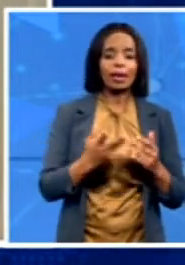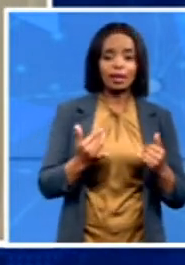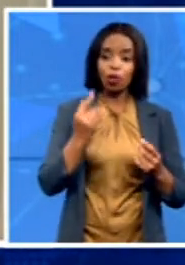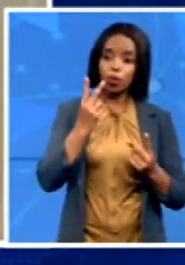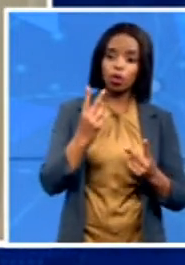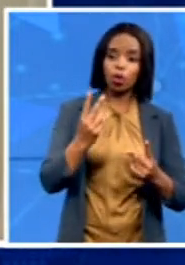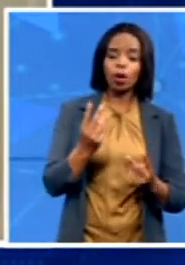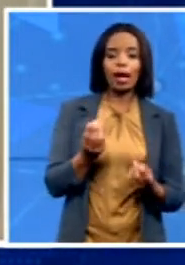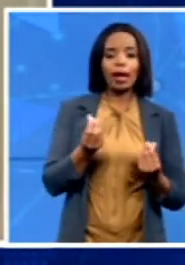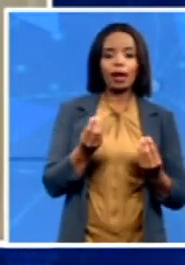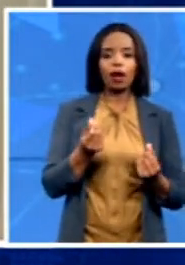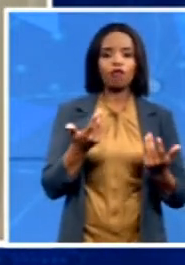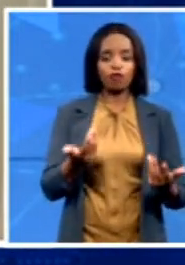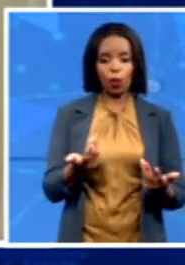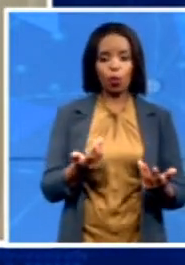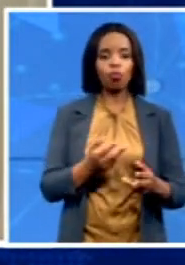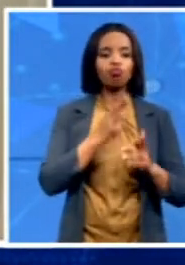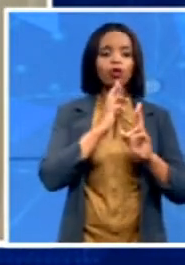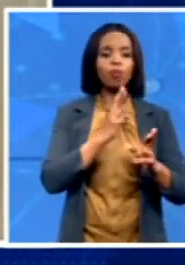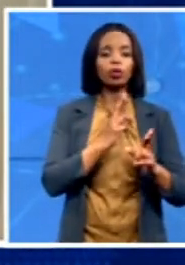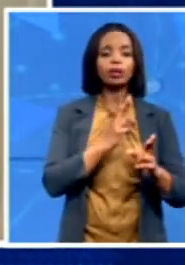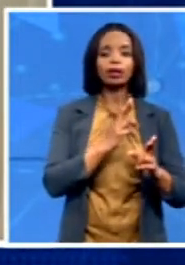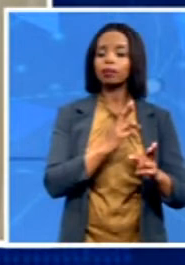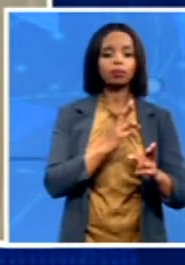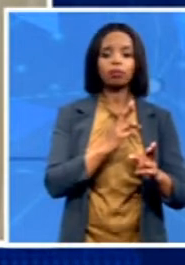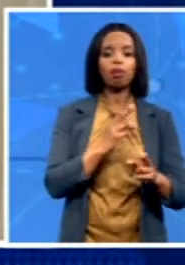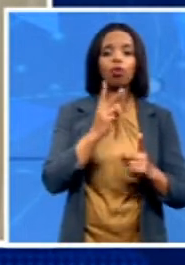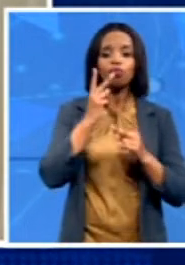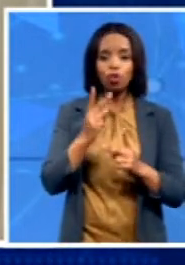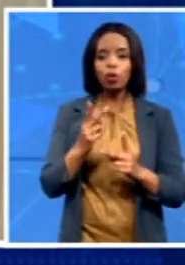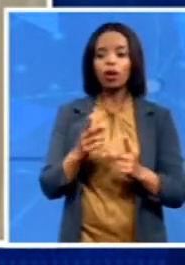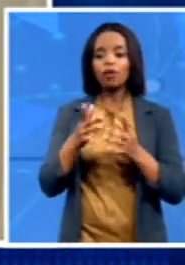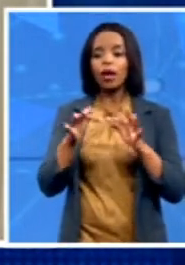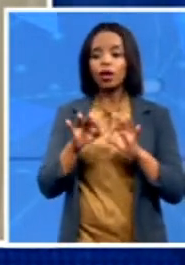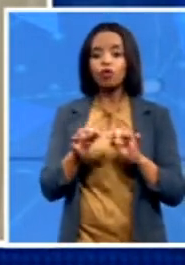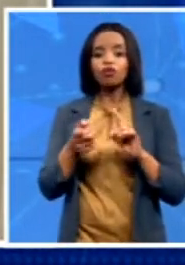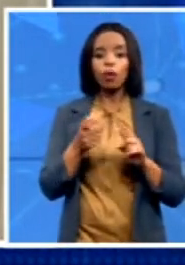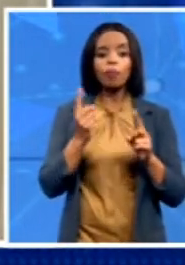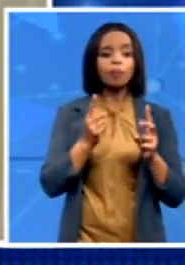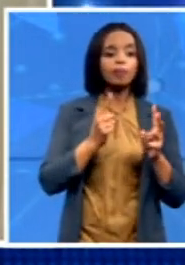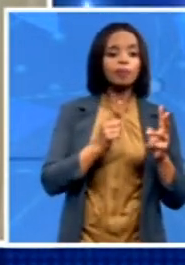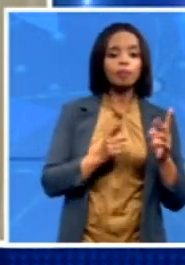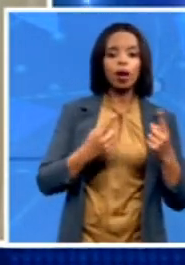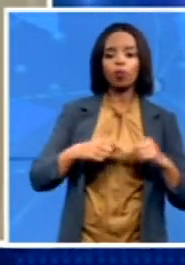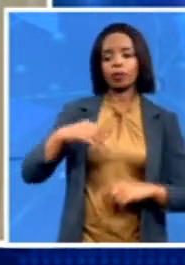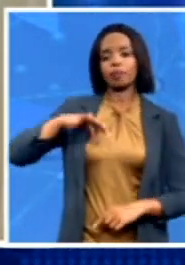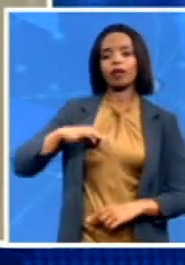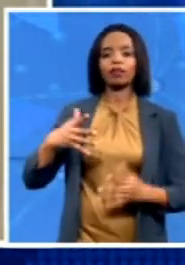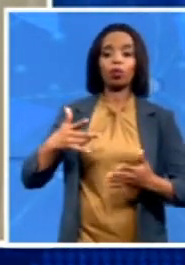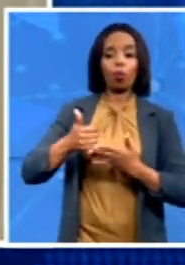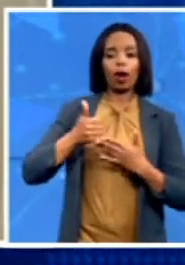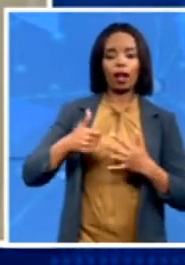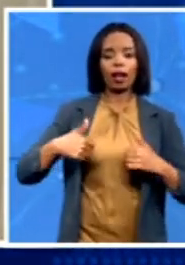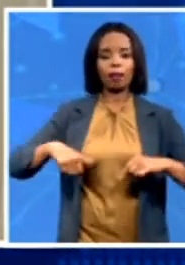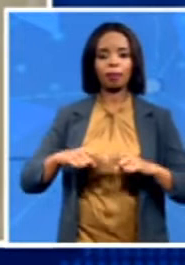that should emanate from a census such as this one, of bringing up-to-date information, of